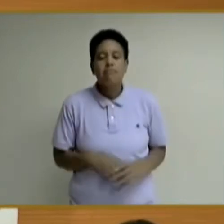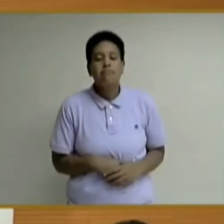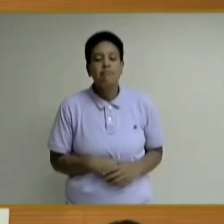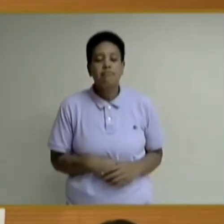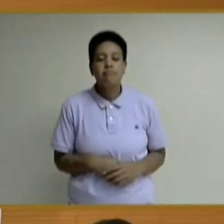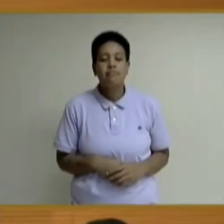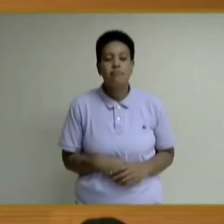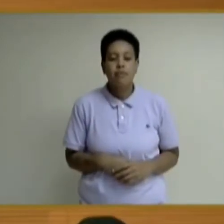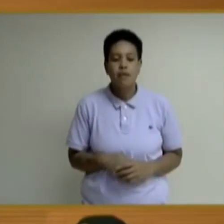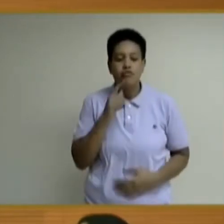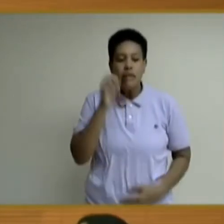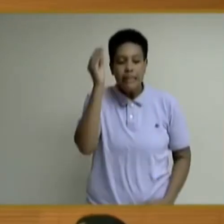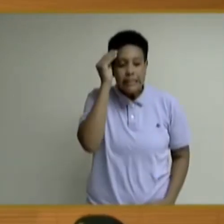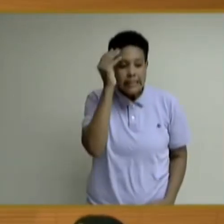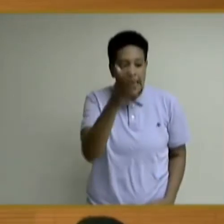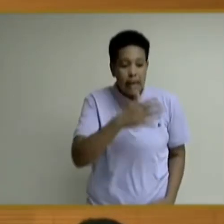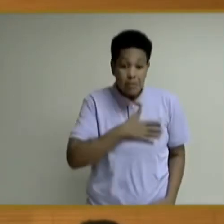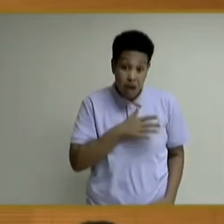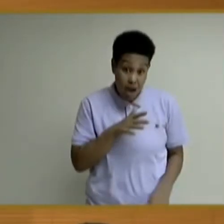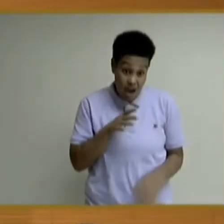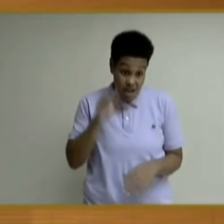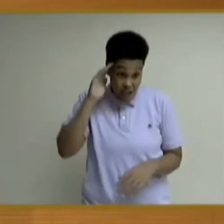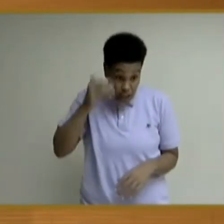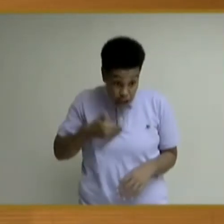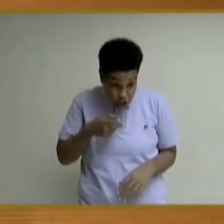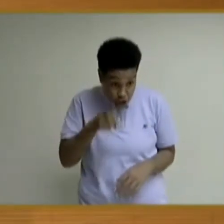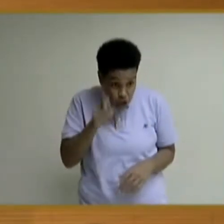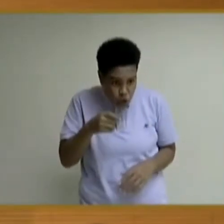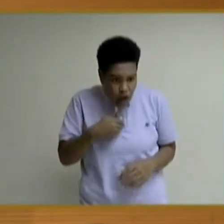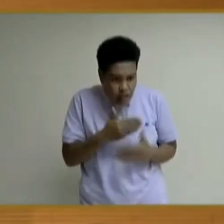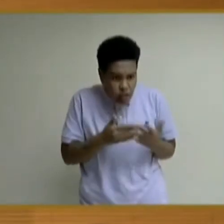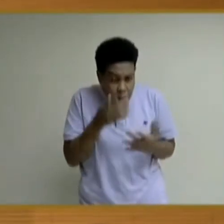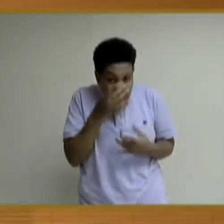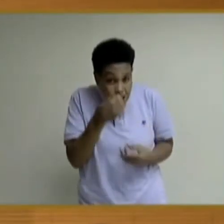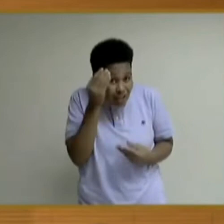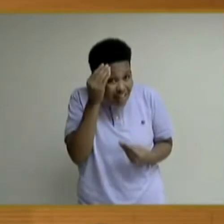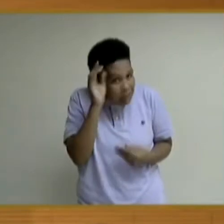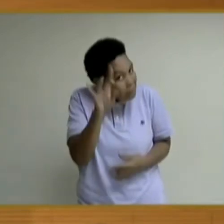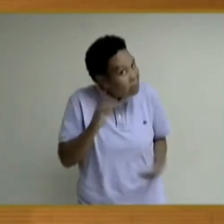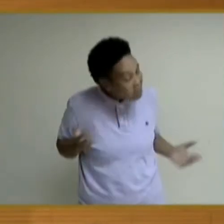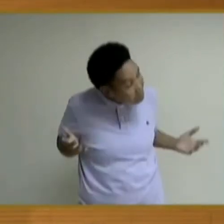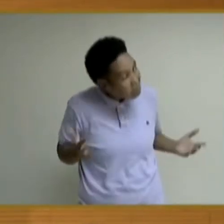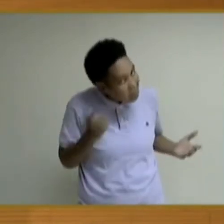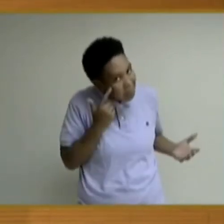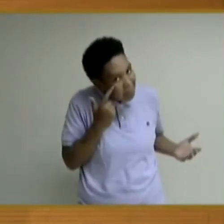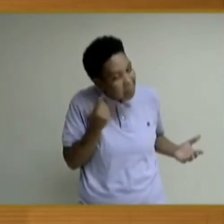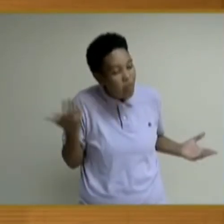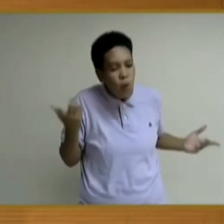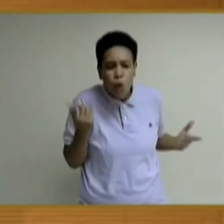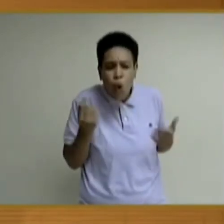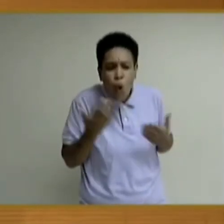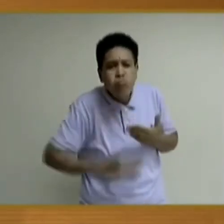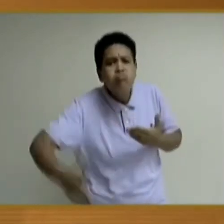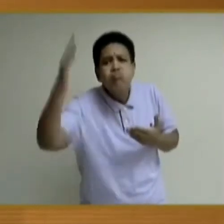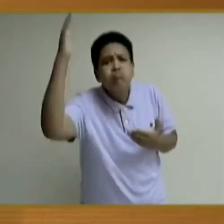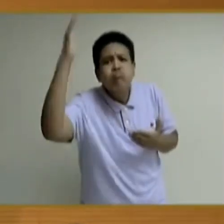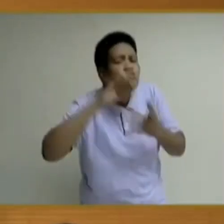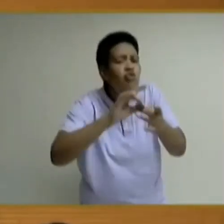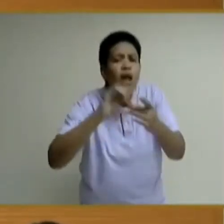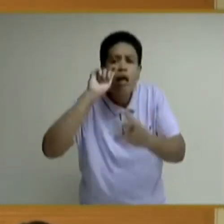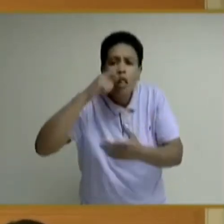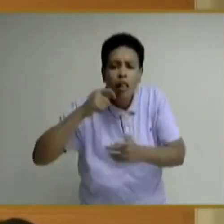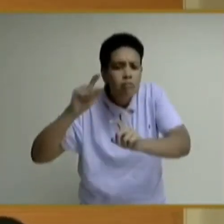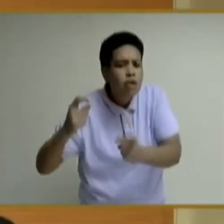And as I said earlier in my introduction, she should have some interesting information about where we're going in terms of testing. Dr. Hamilton.